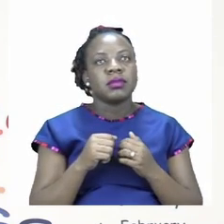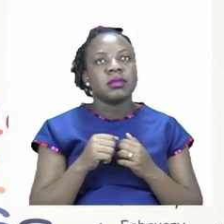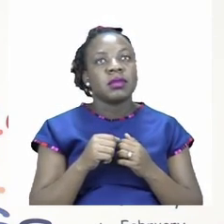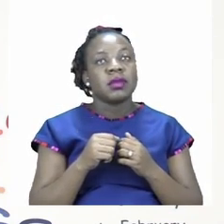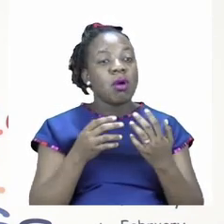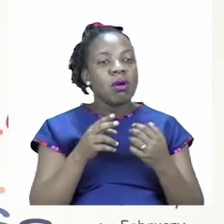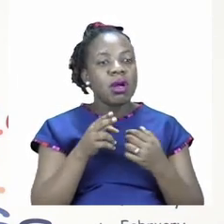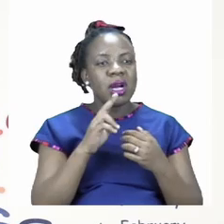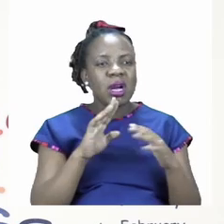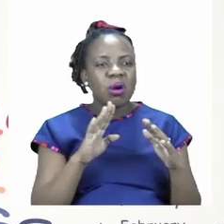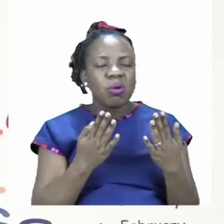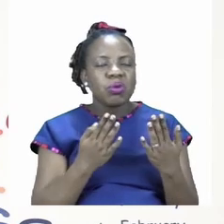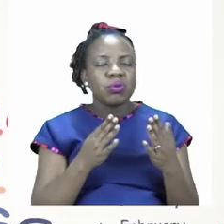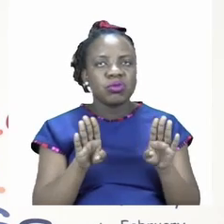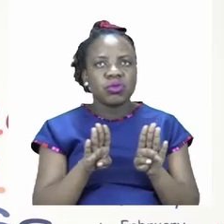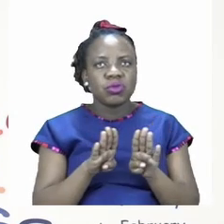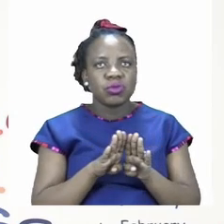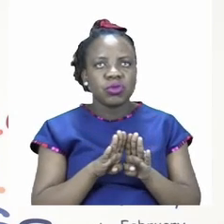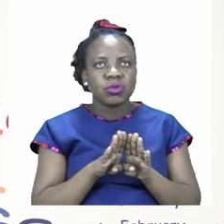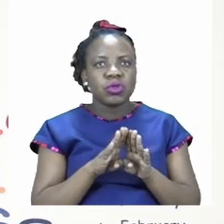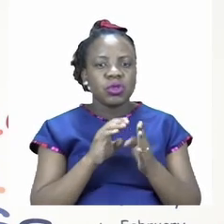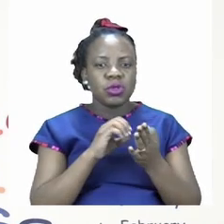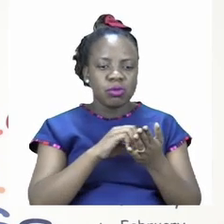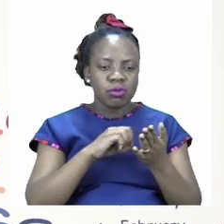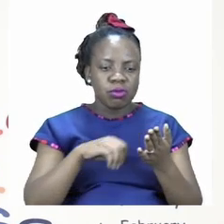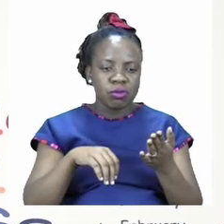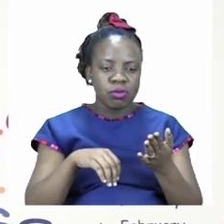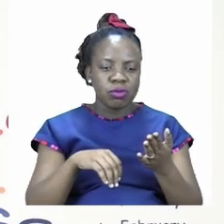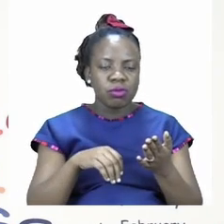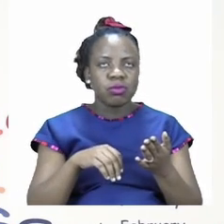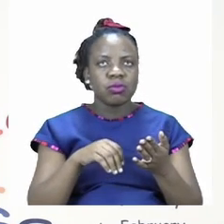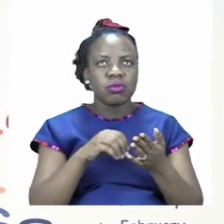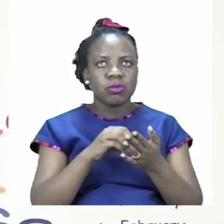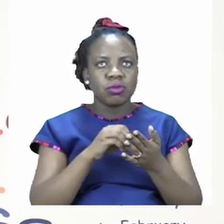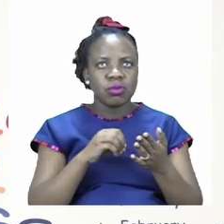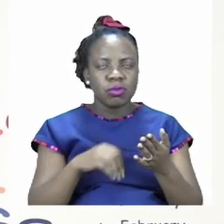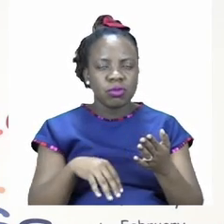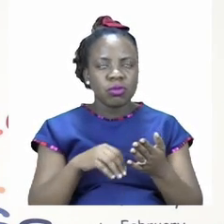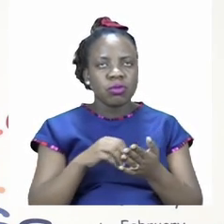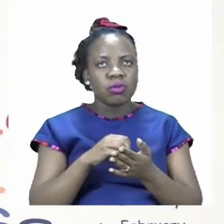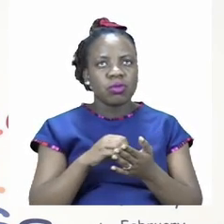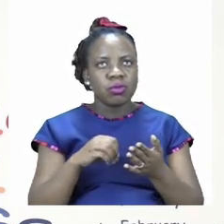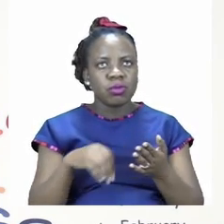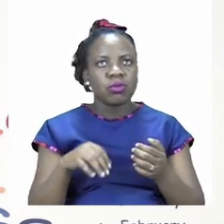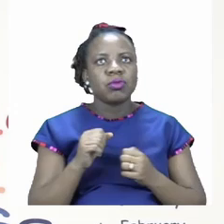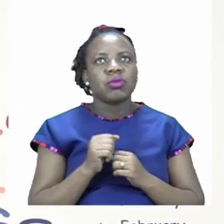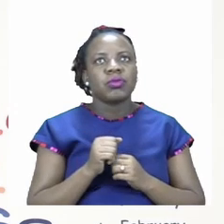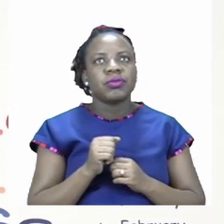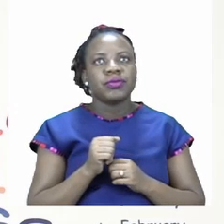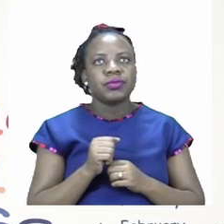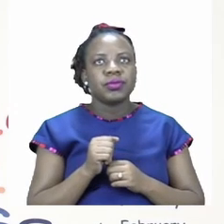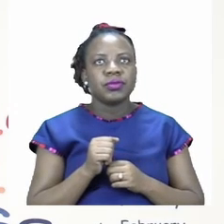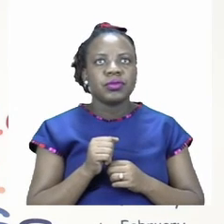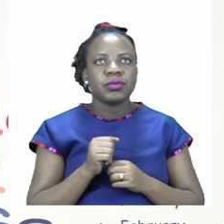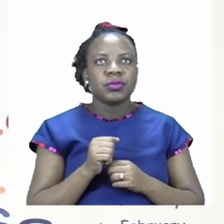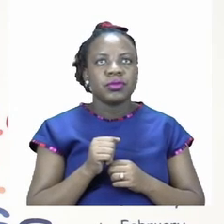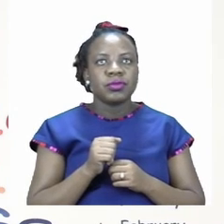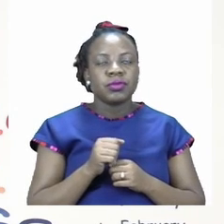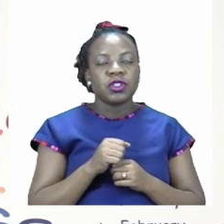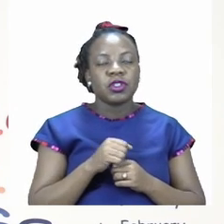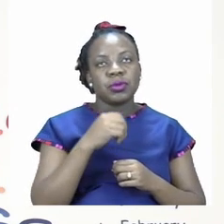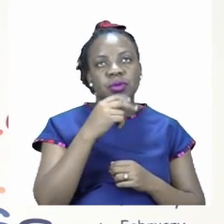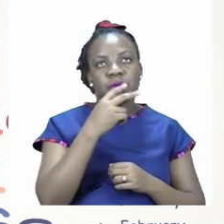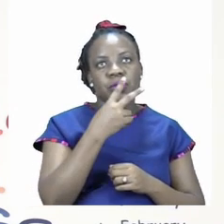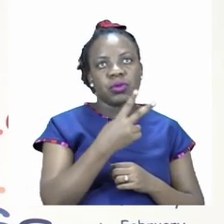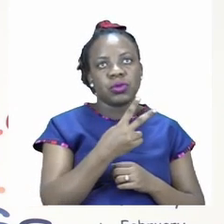subtraction. And how do we do that? Instead of saying 24 divided by 4, we will write